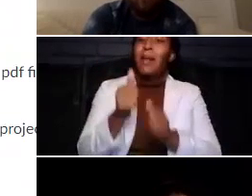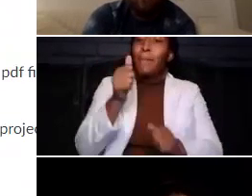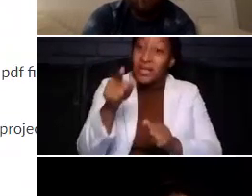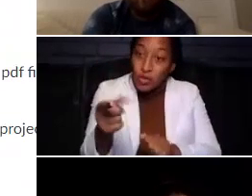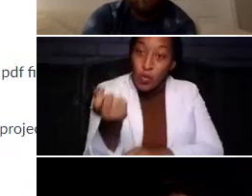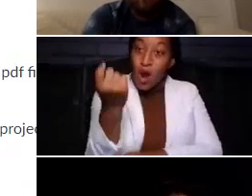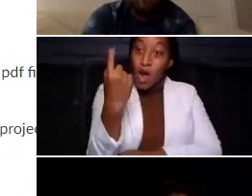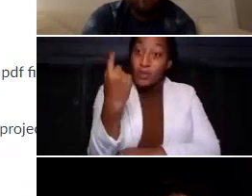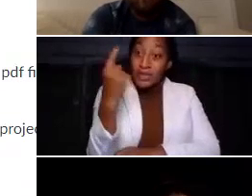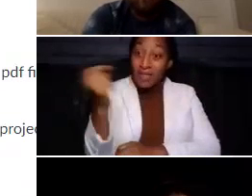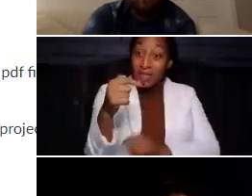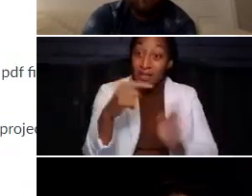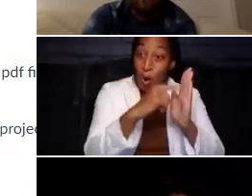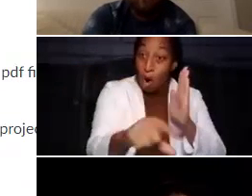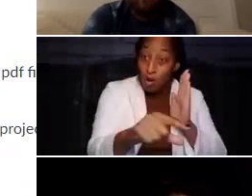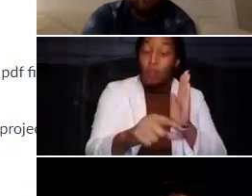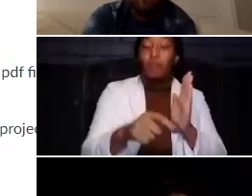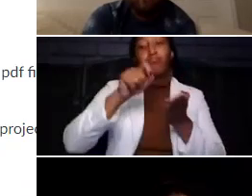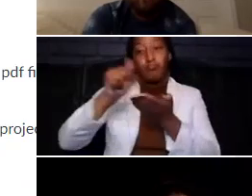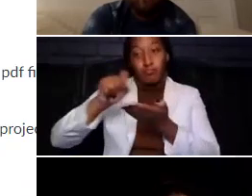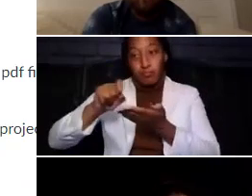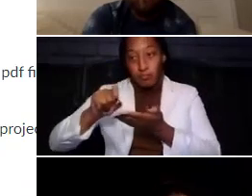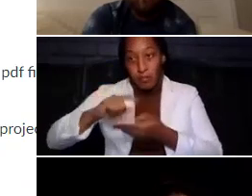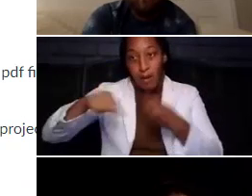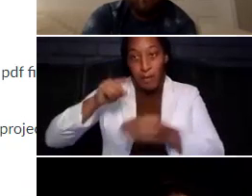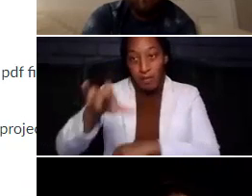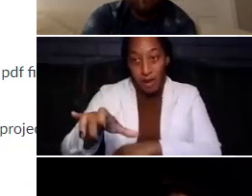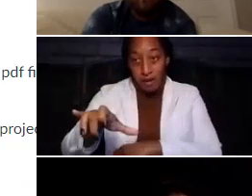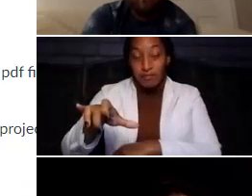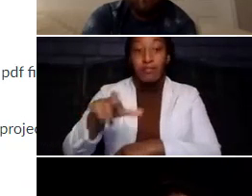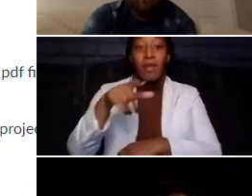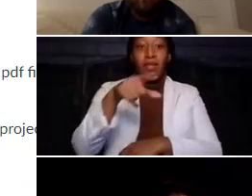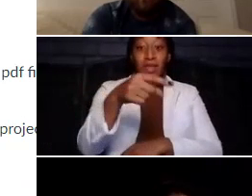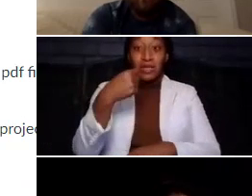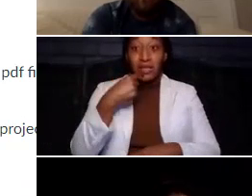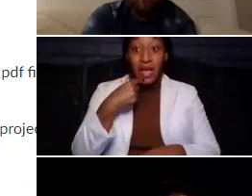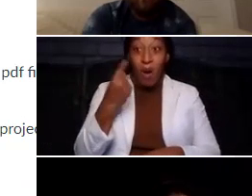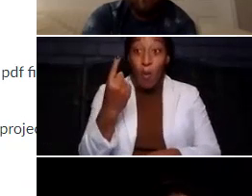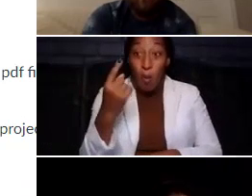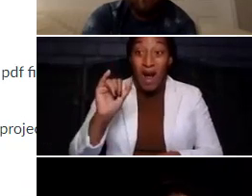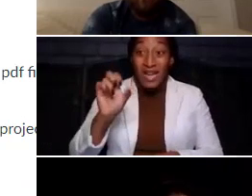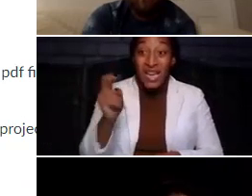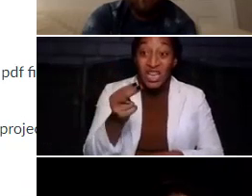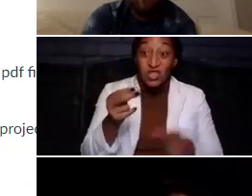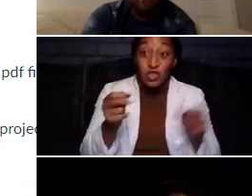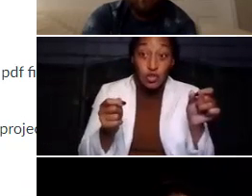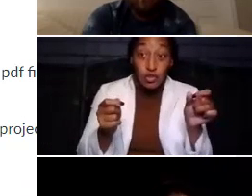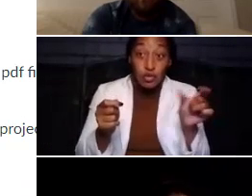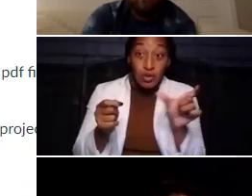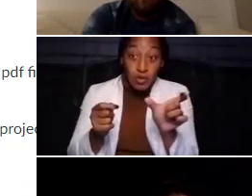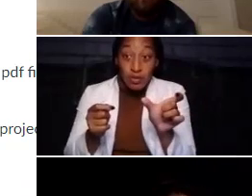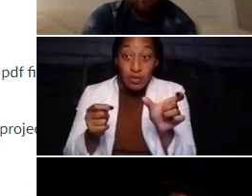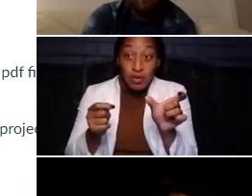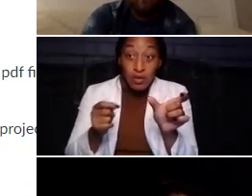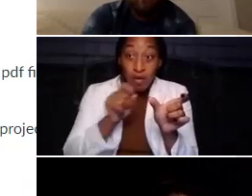you how you lay out the paper, right? 1 inch margins all around, double spacing. You have an